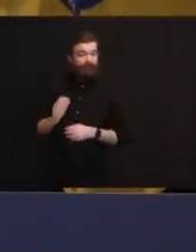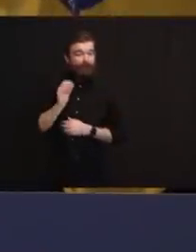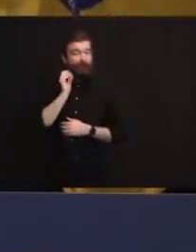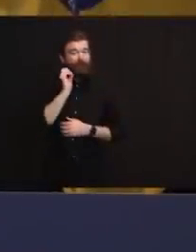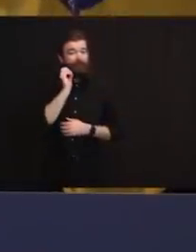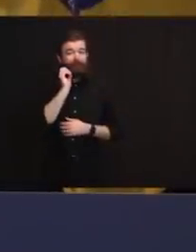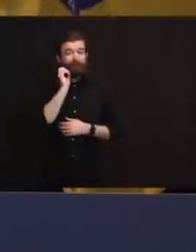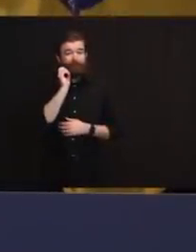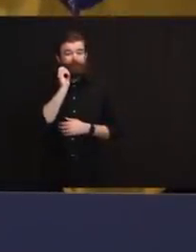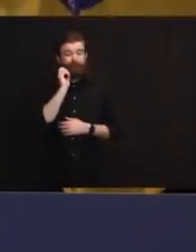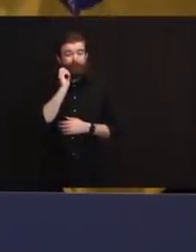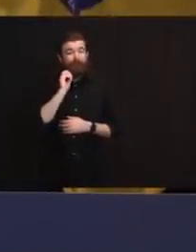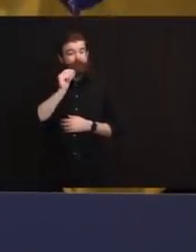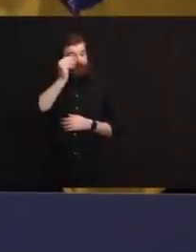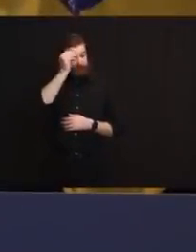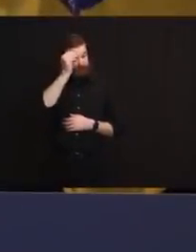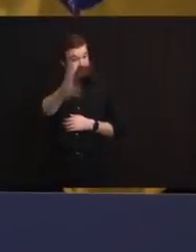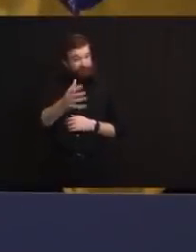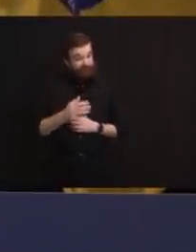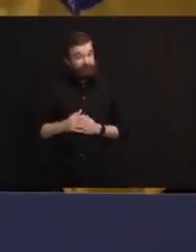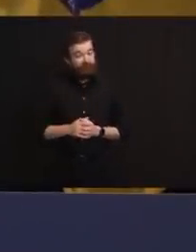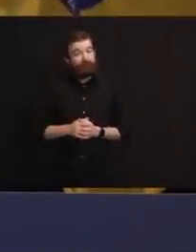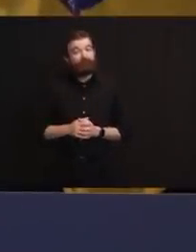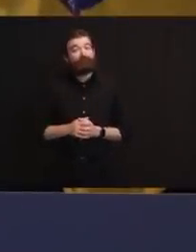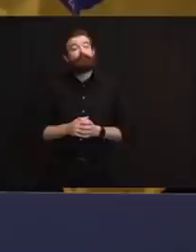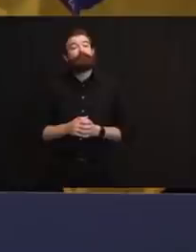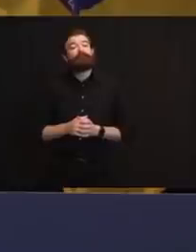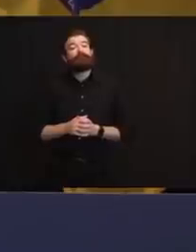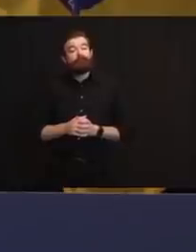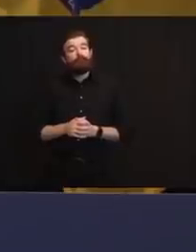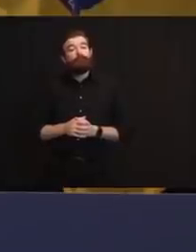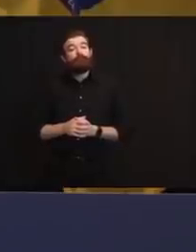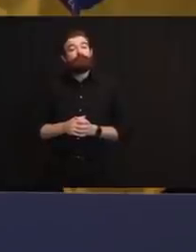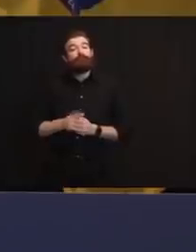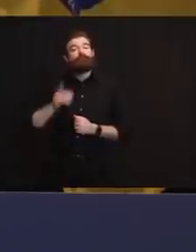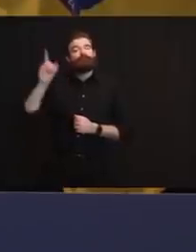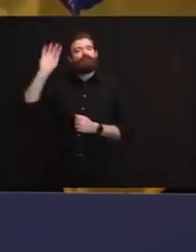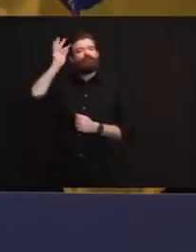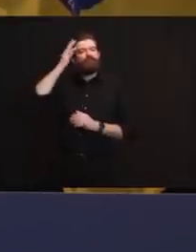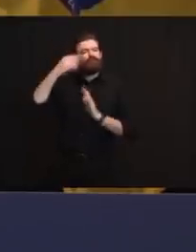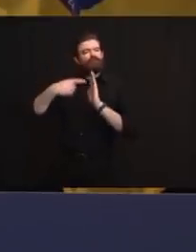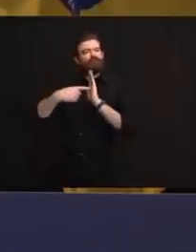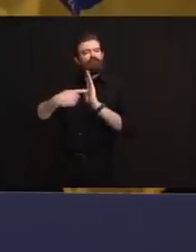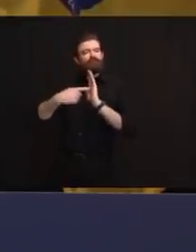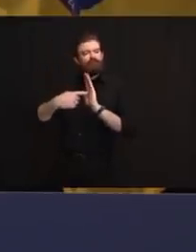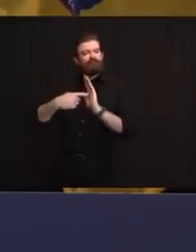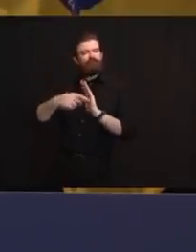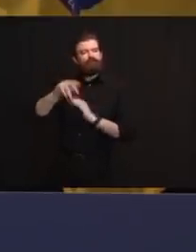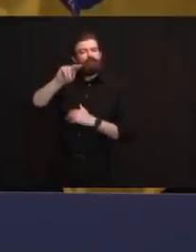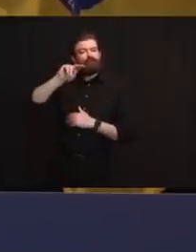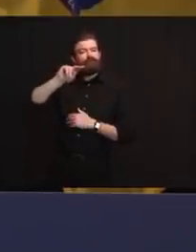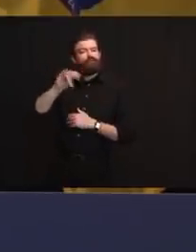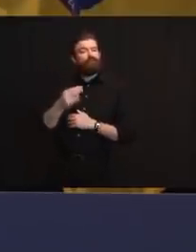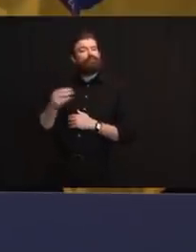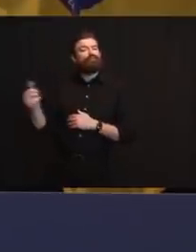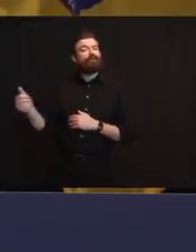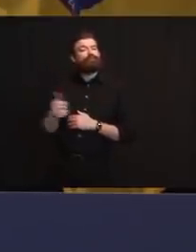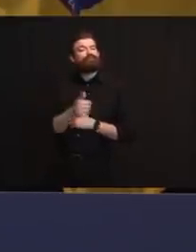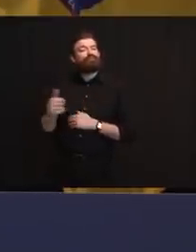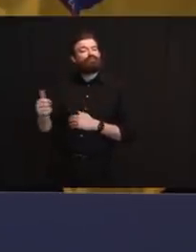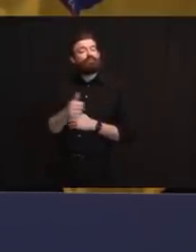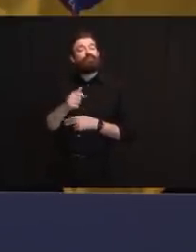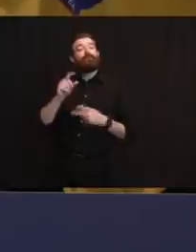to announce with both federal representatives, New Jersey Transit, Amtrak, private sector representatives,